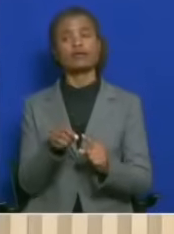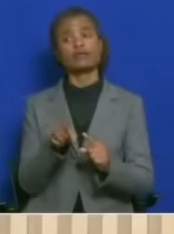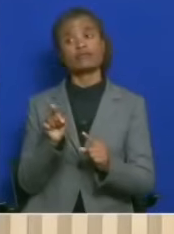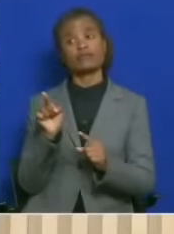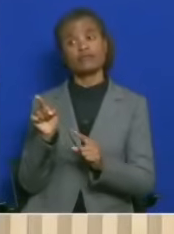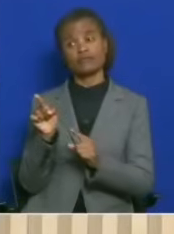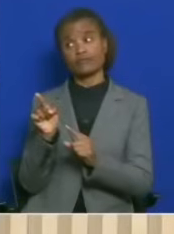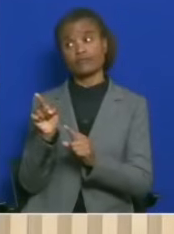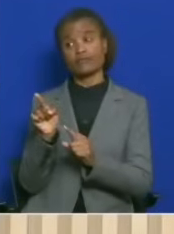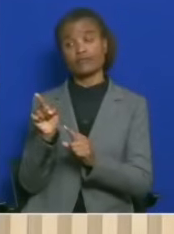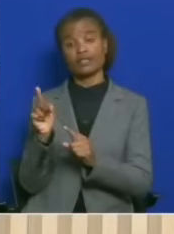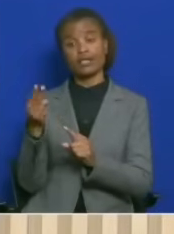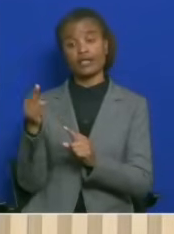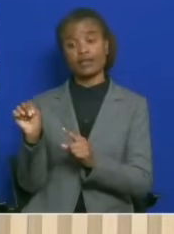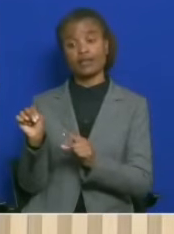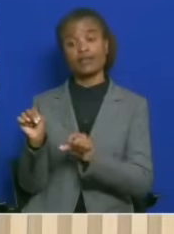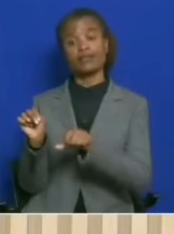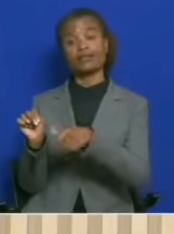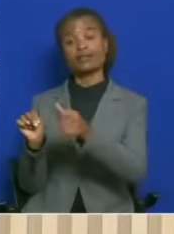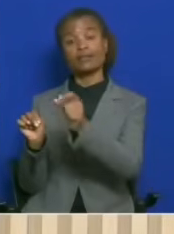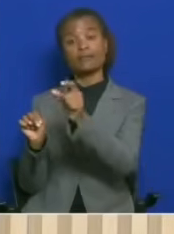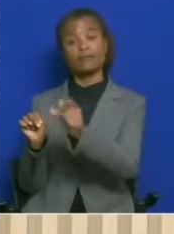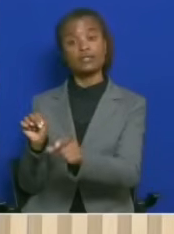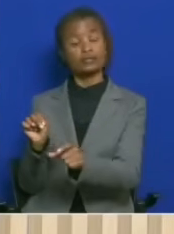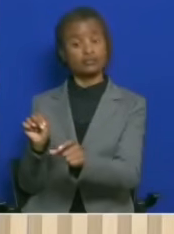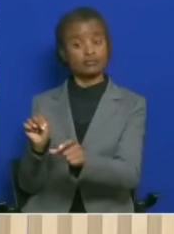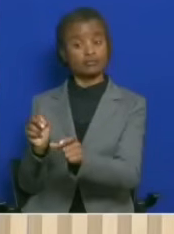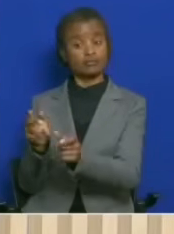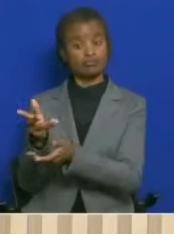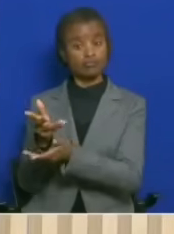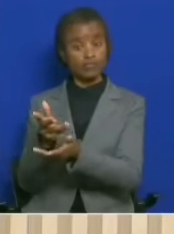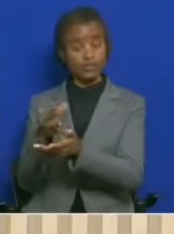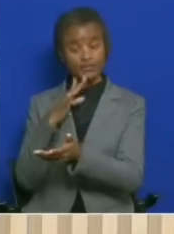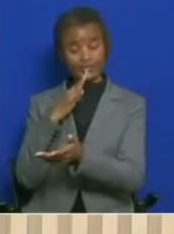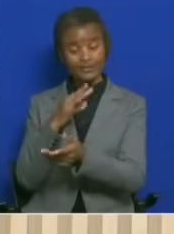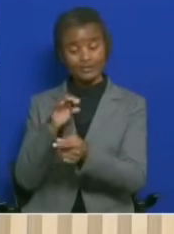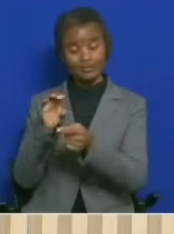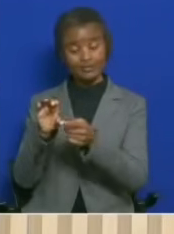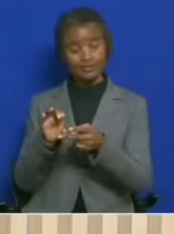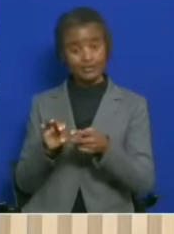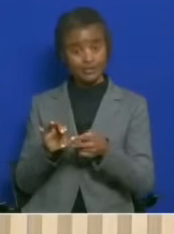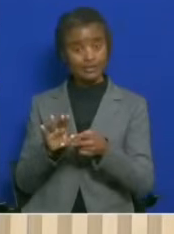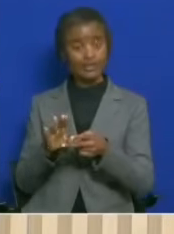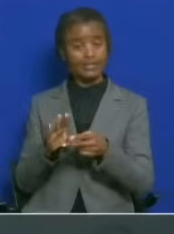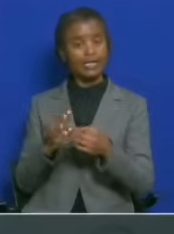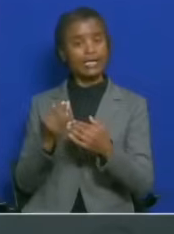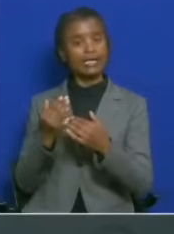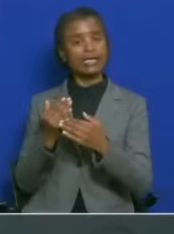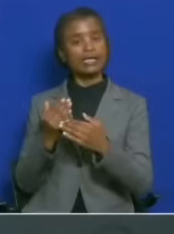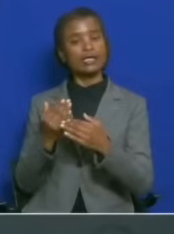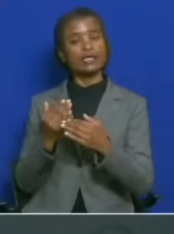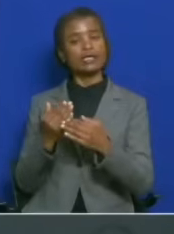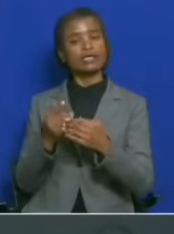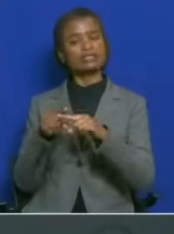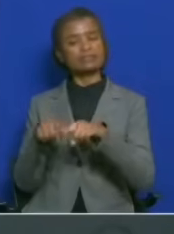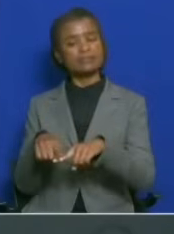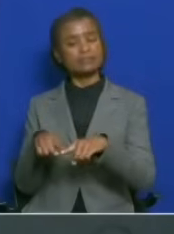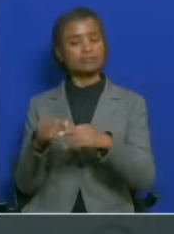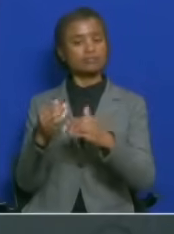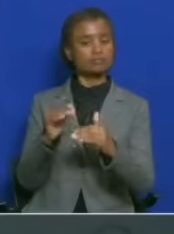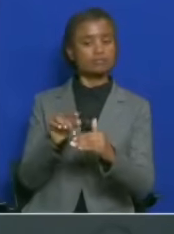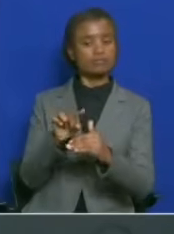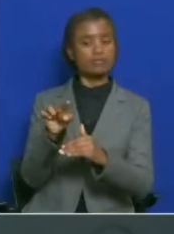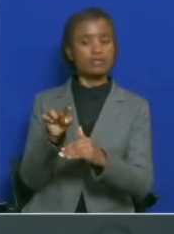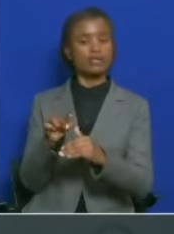they now deal with the general conditions of the tender? Commissioner Khumalo, we don't have a set of chats dealing